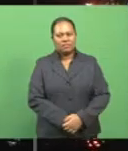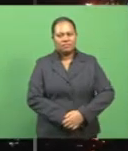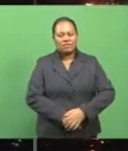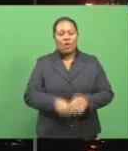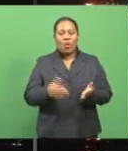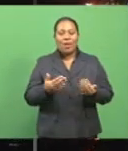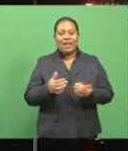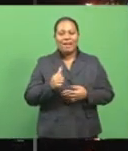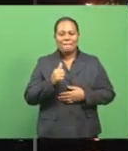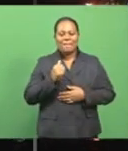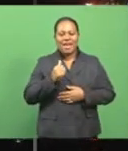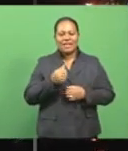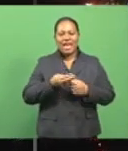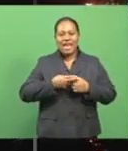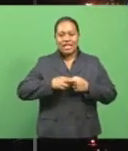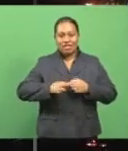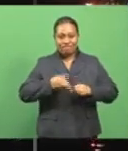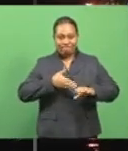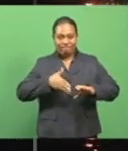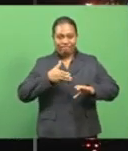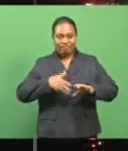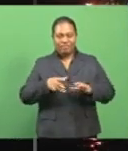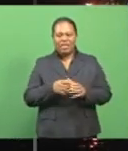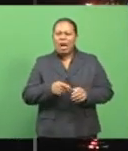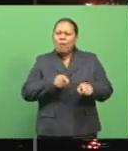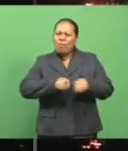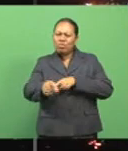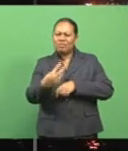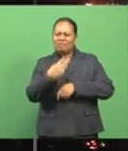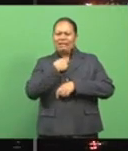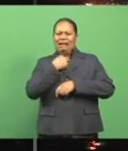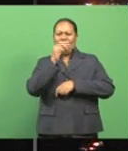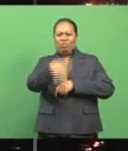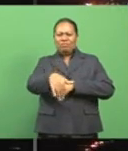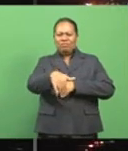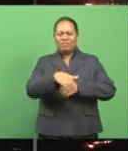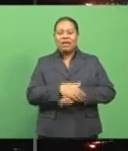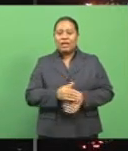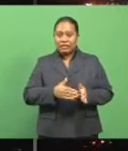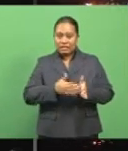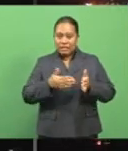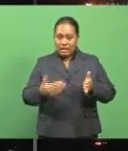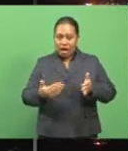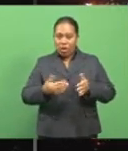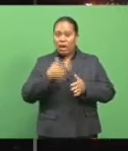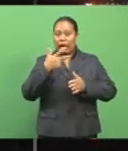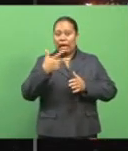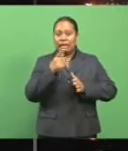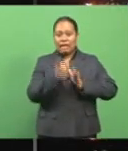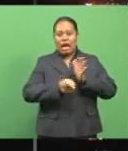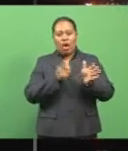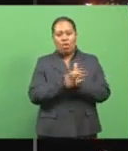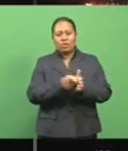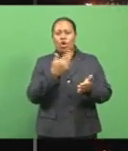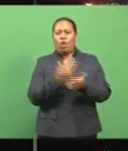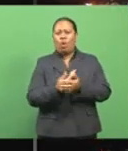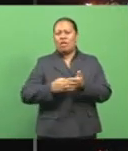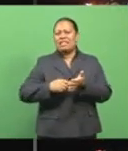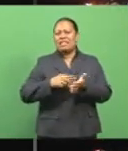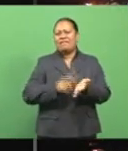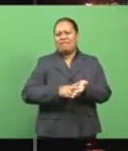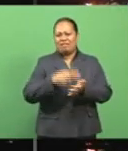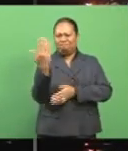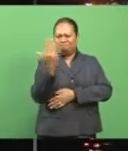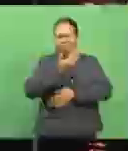Welcome back. In new media, with many stuck at home, an average person is now streaming 8 hours of TV and movies a day